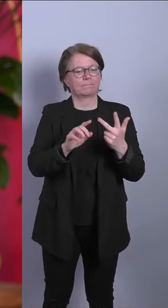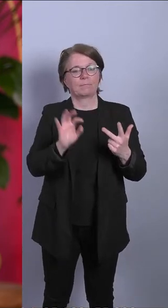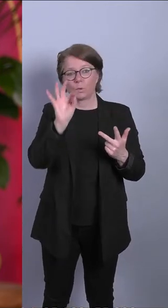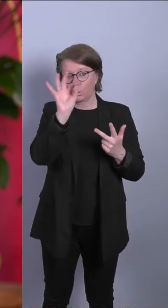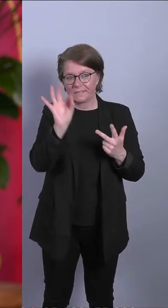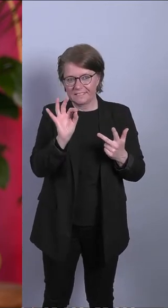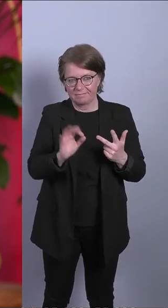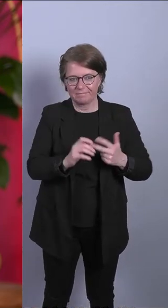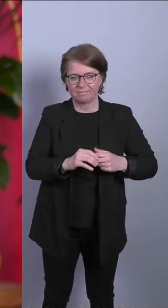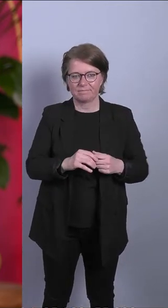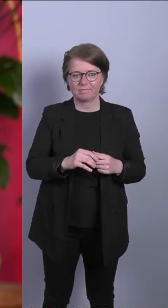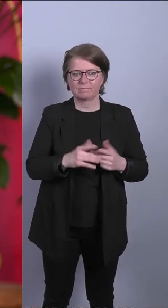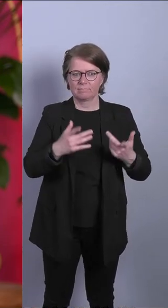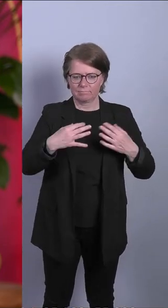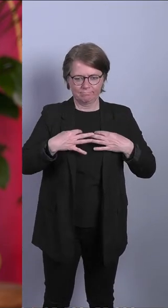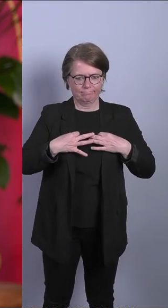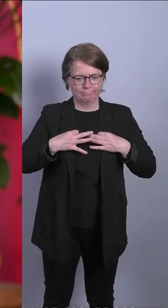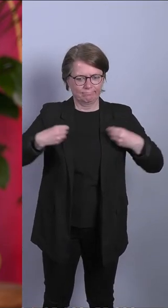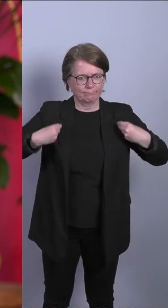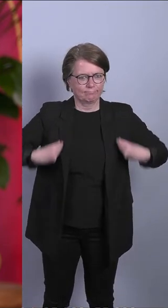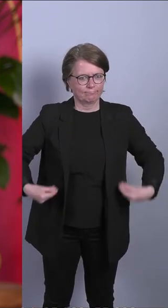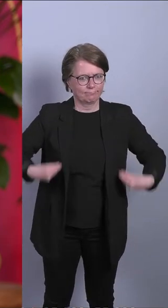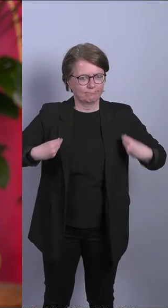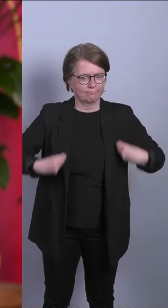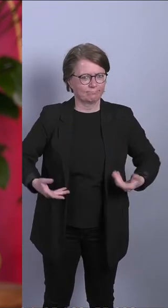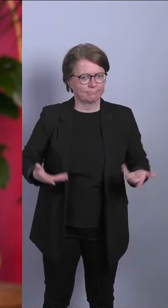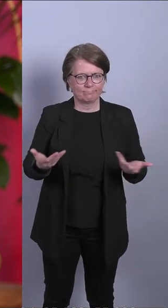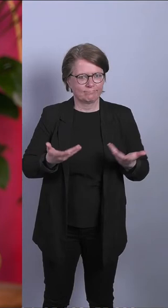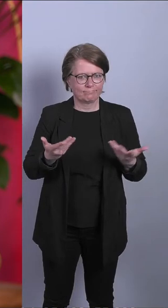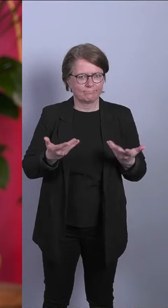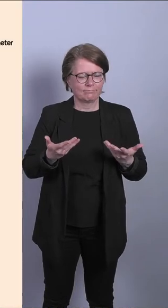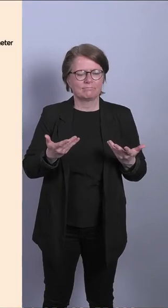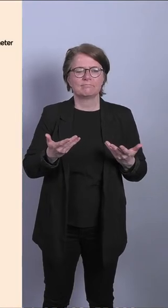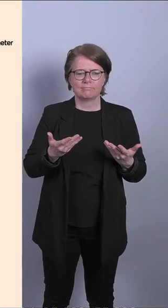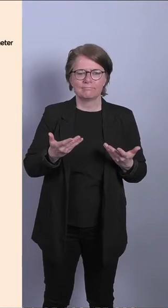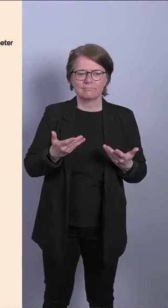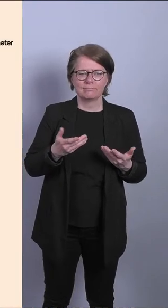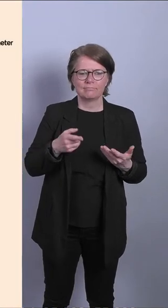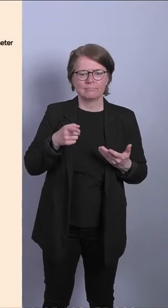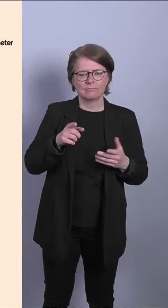three. How much laundry will be done for the delegations during the games?